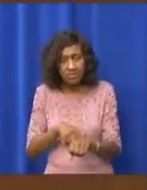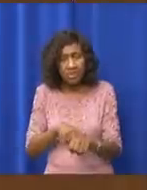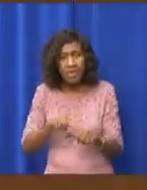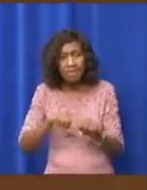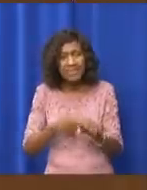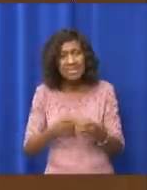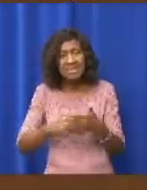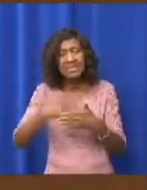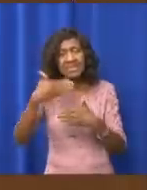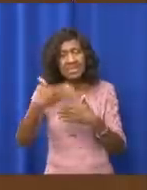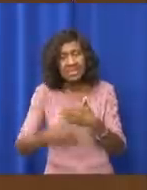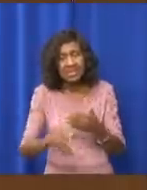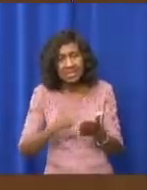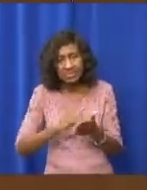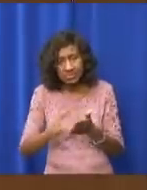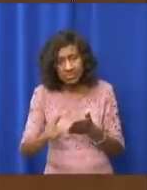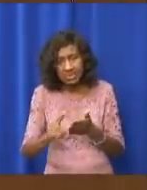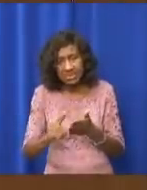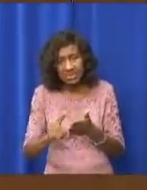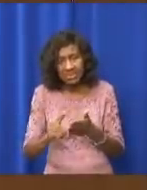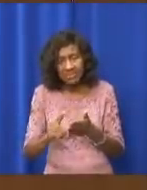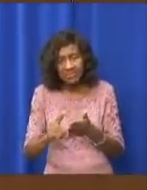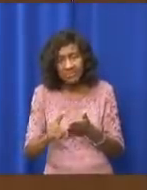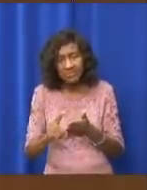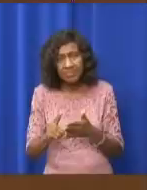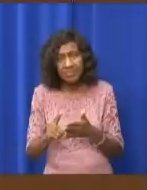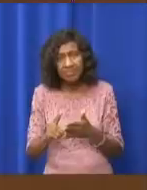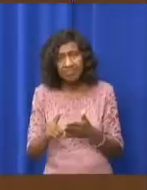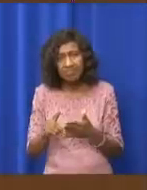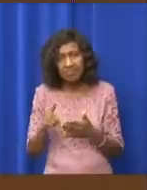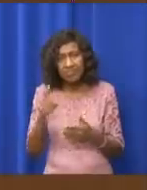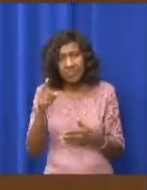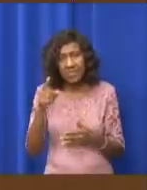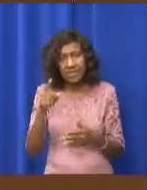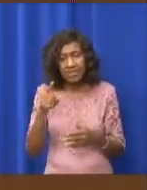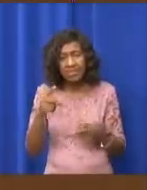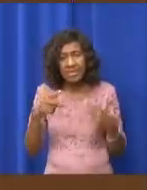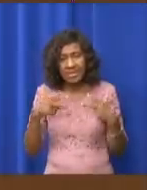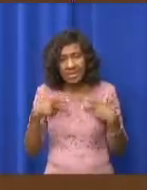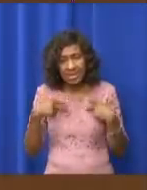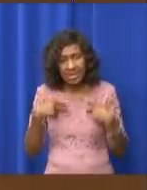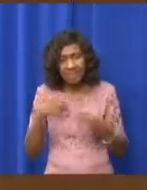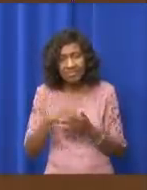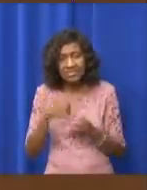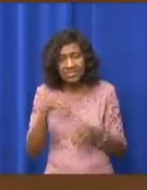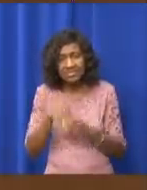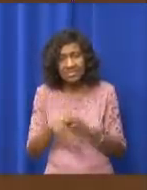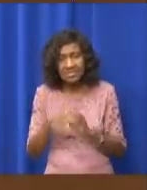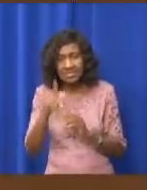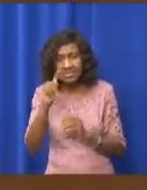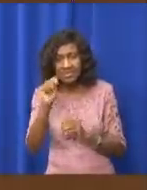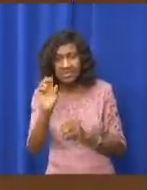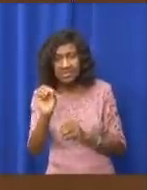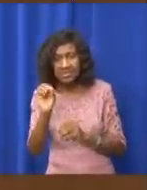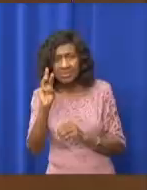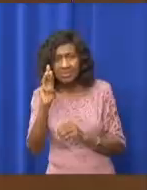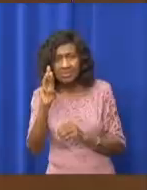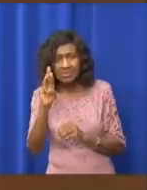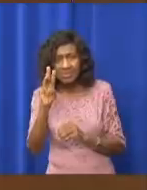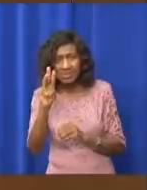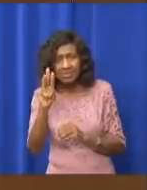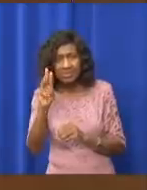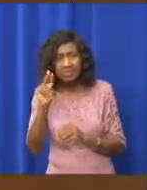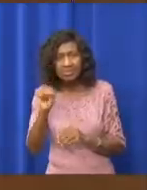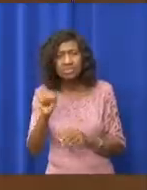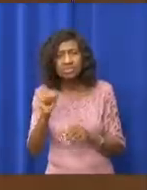possibly 25 cases per day during the week. It will be held in the town hall with strict social distancing protocols